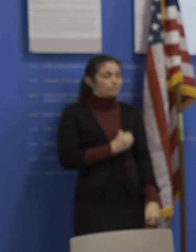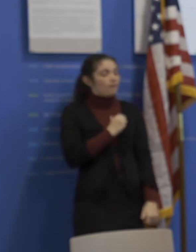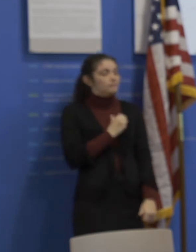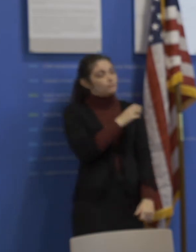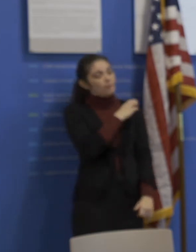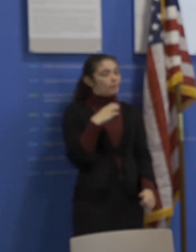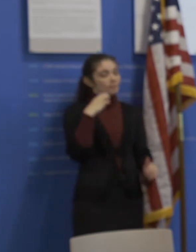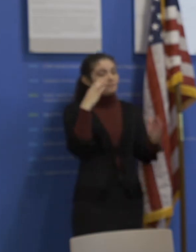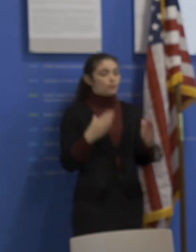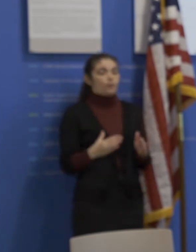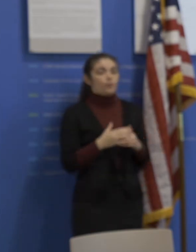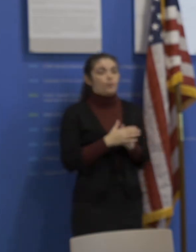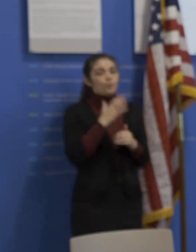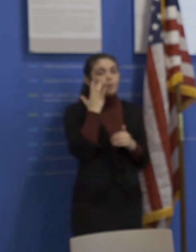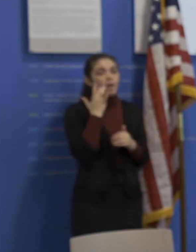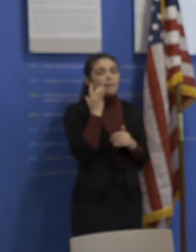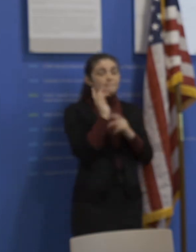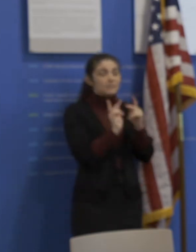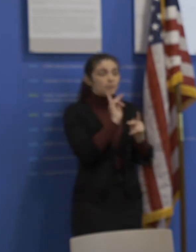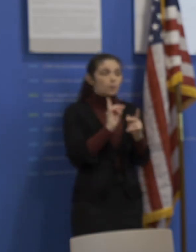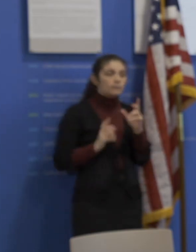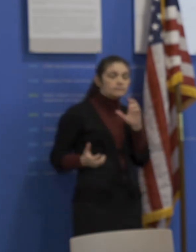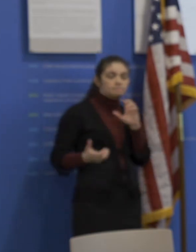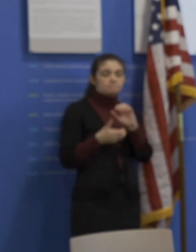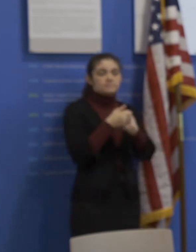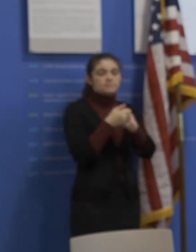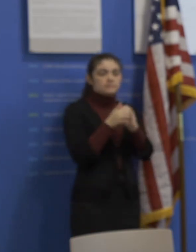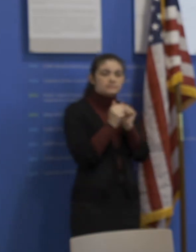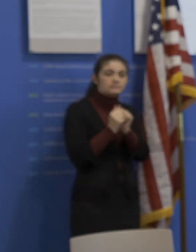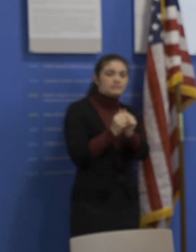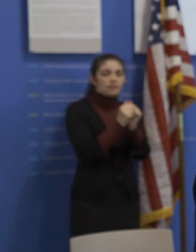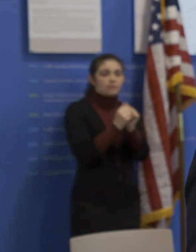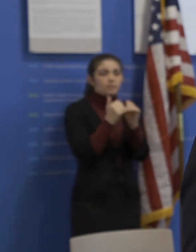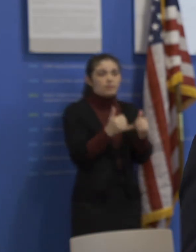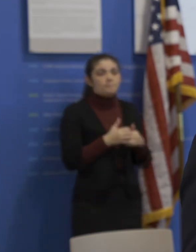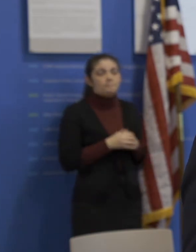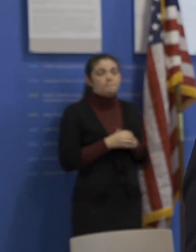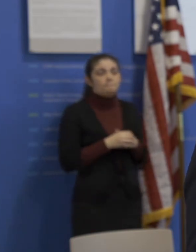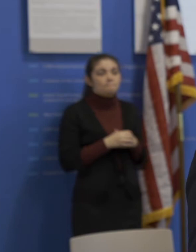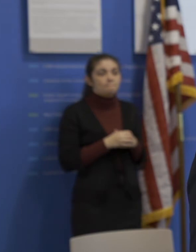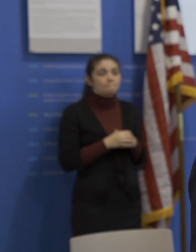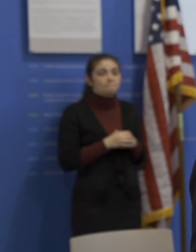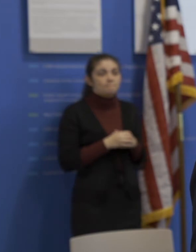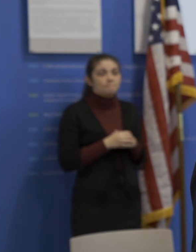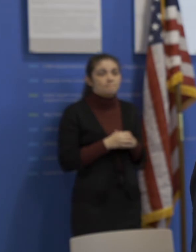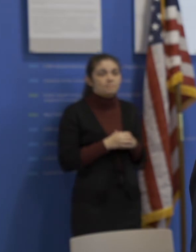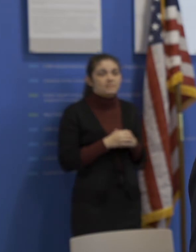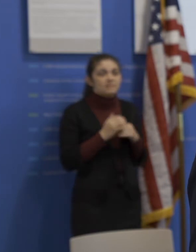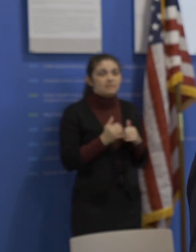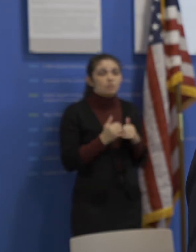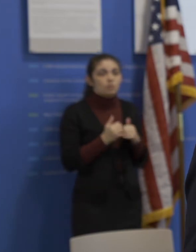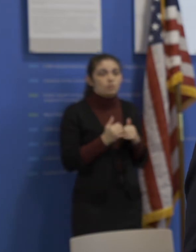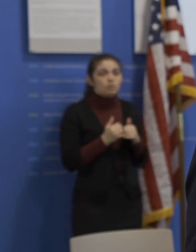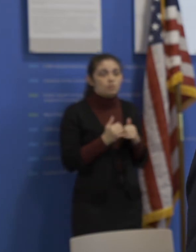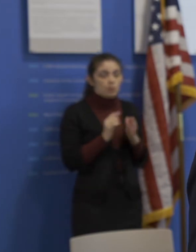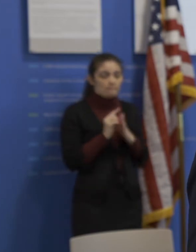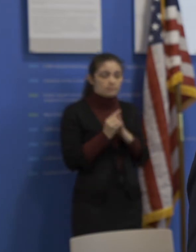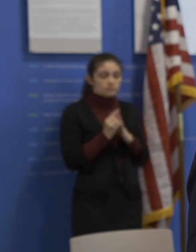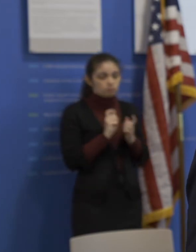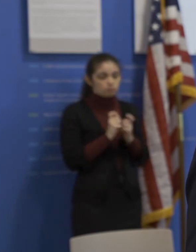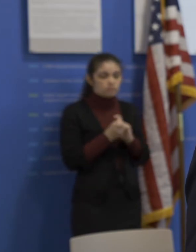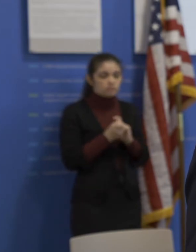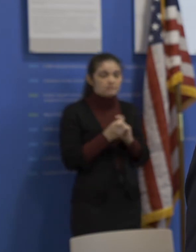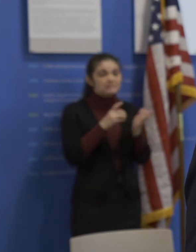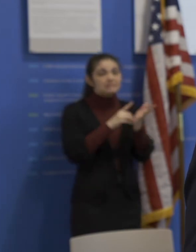be a Clevelander because of the way that people pull together in this town. So I'm going to transition in a moment